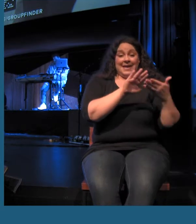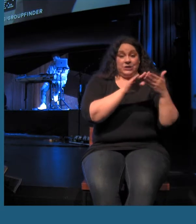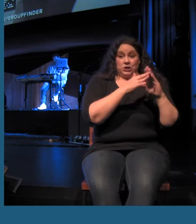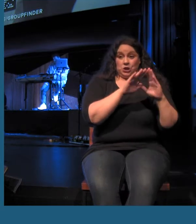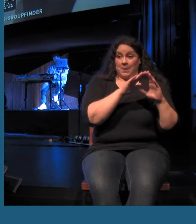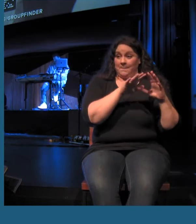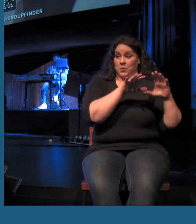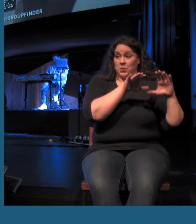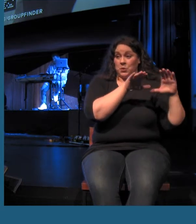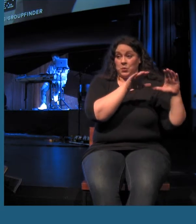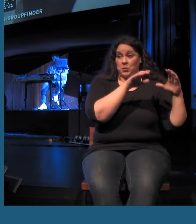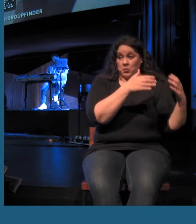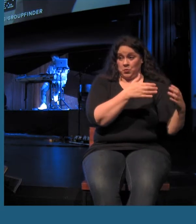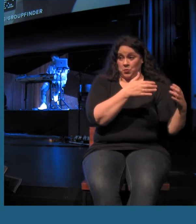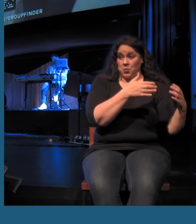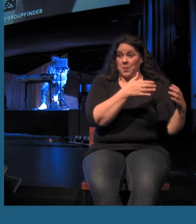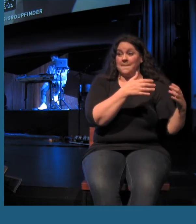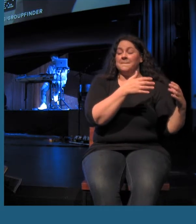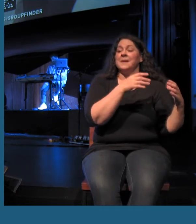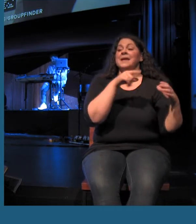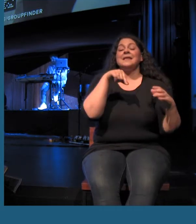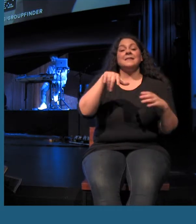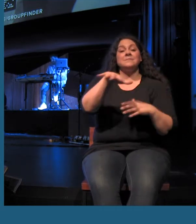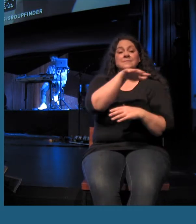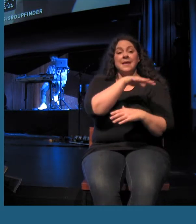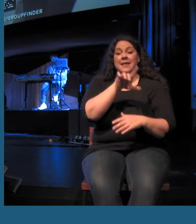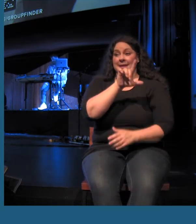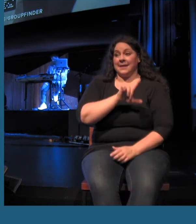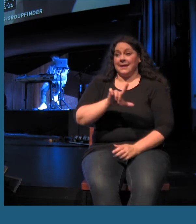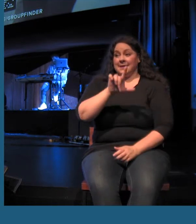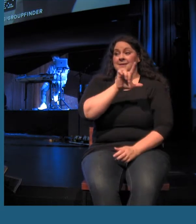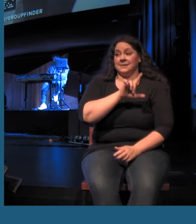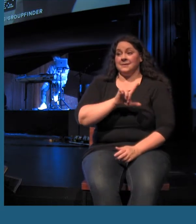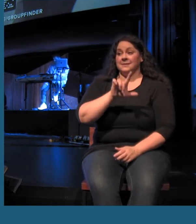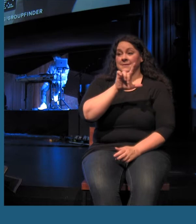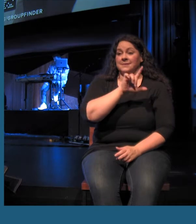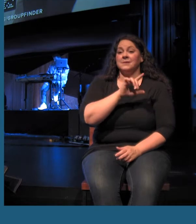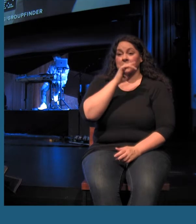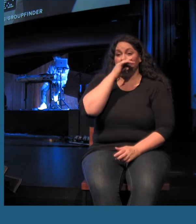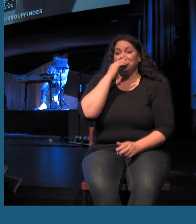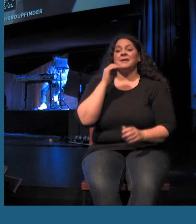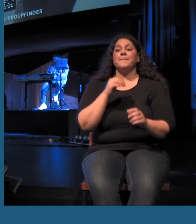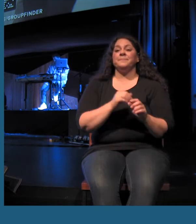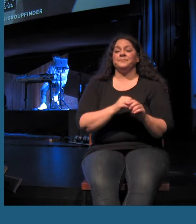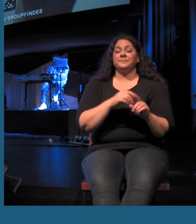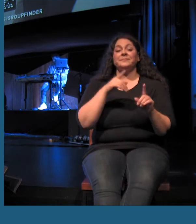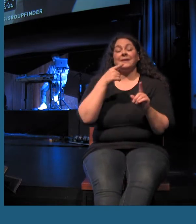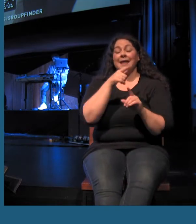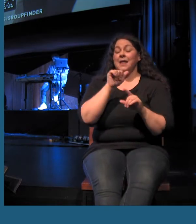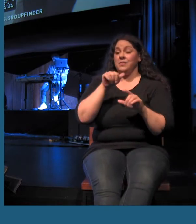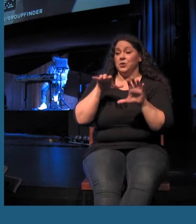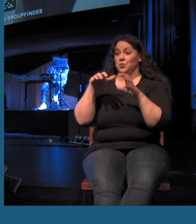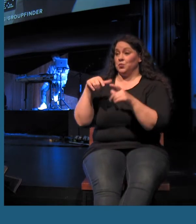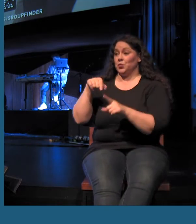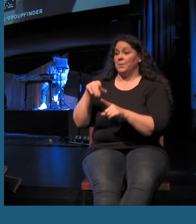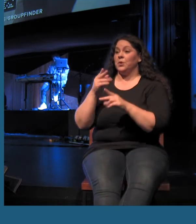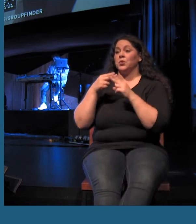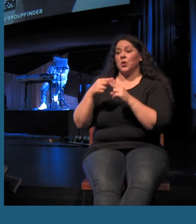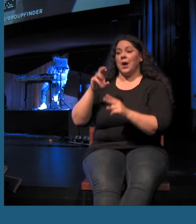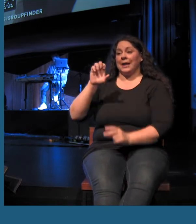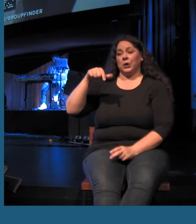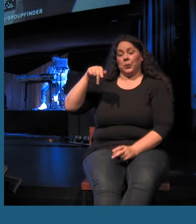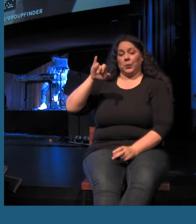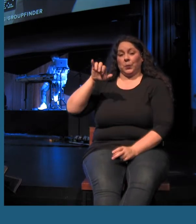week all around Lancaster County. We have lots of places for you. We also have these groups called equip